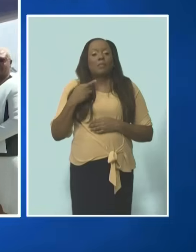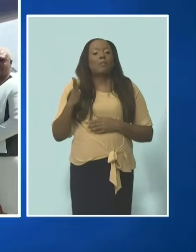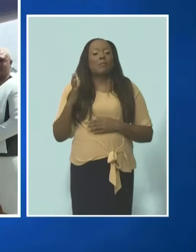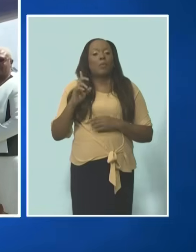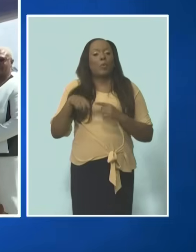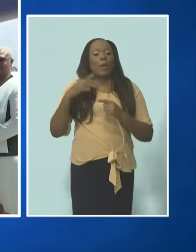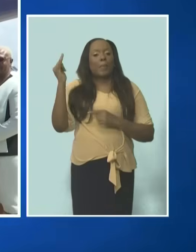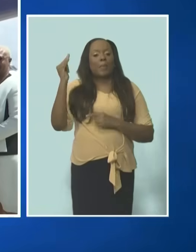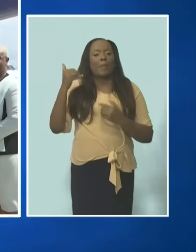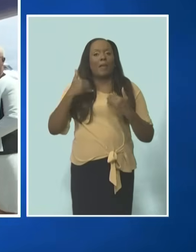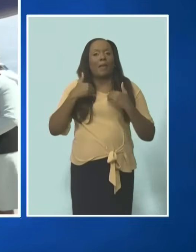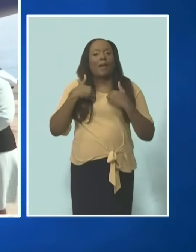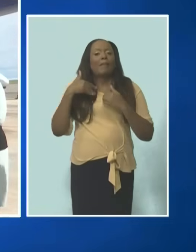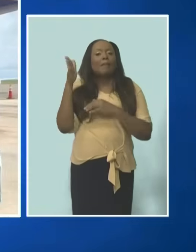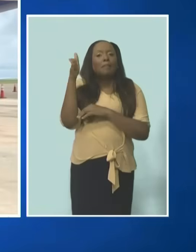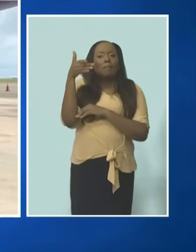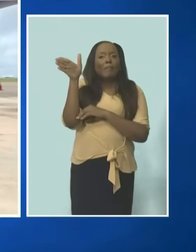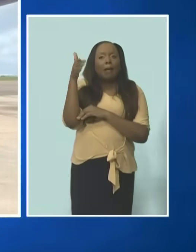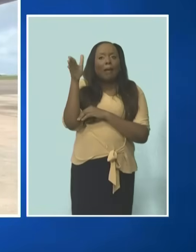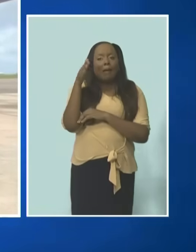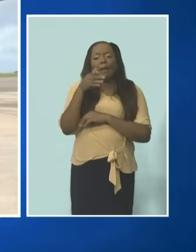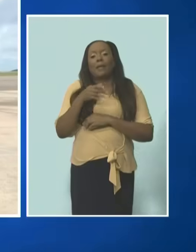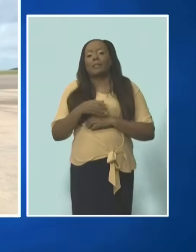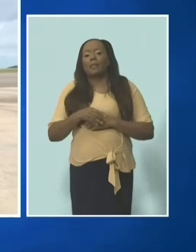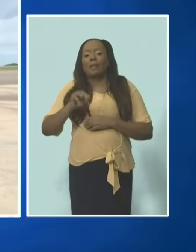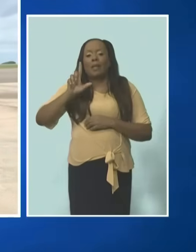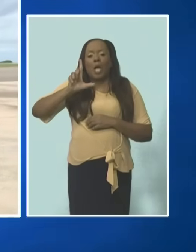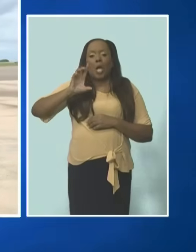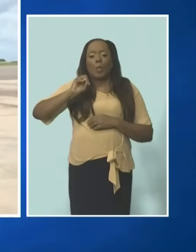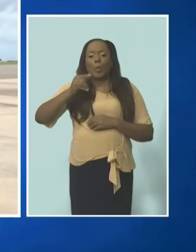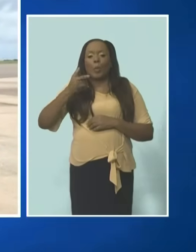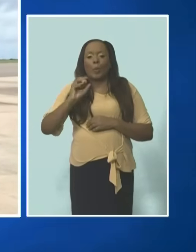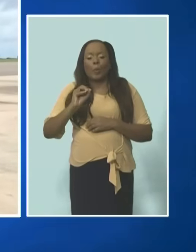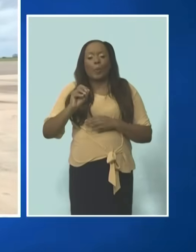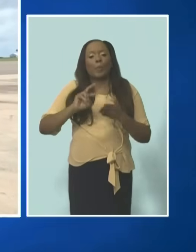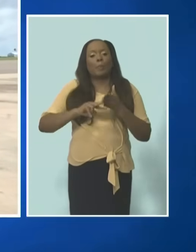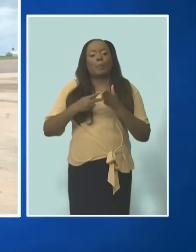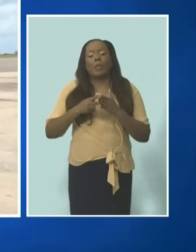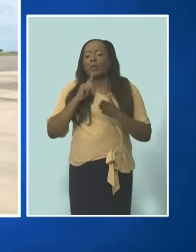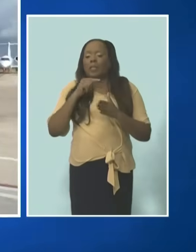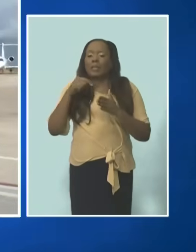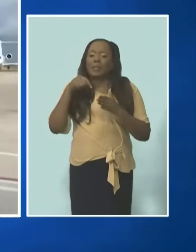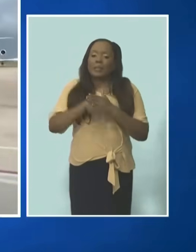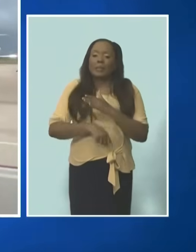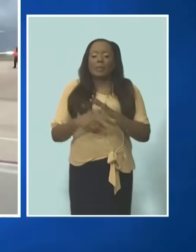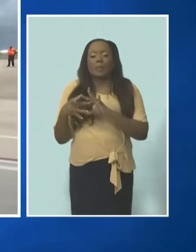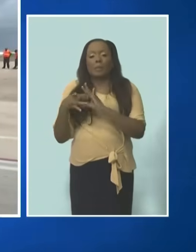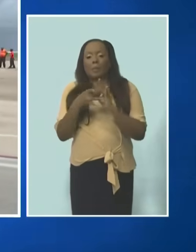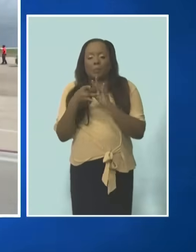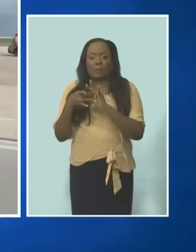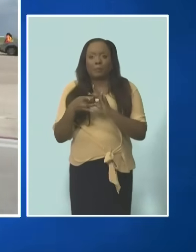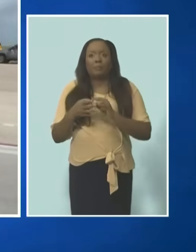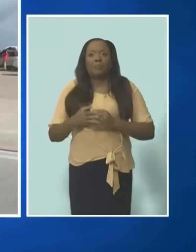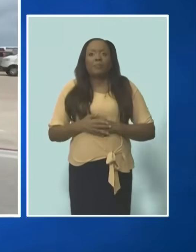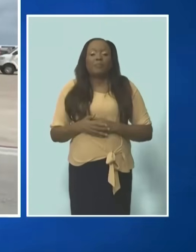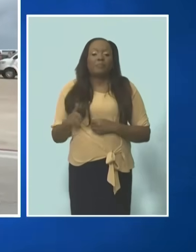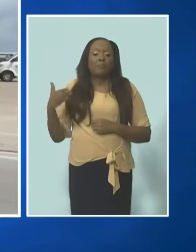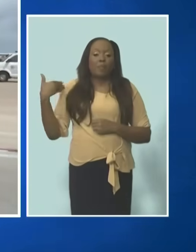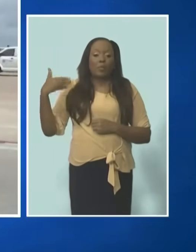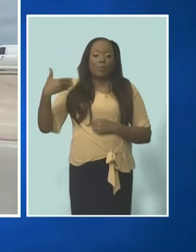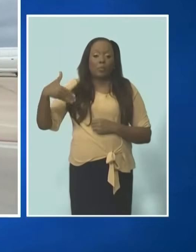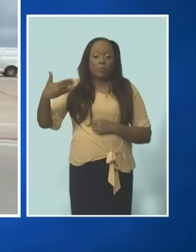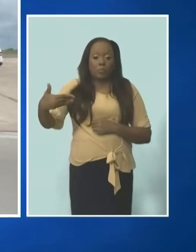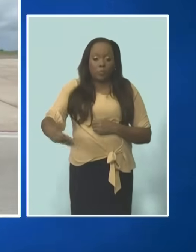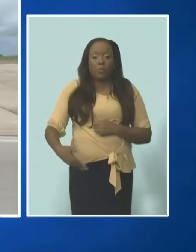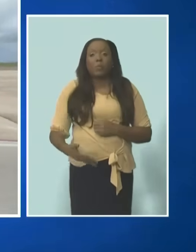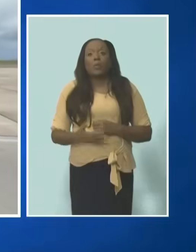aircraft symbolizes a deep and meaningful partnership flourished between the airline and Barbados over years of shared vision